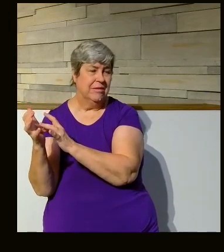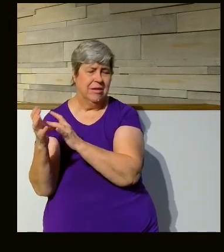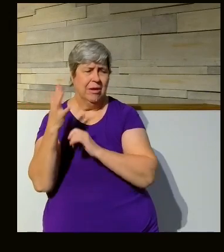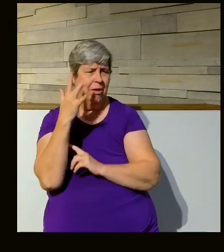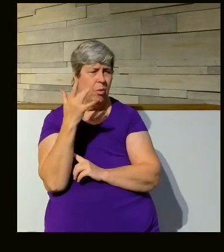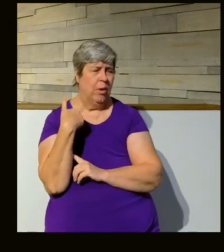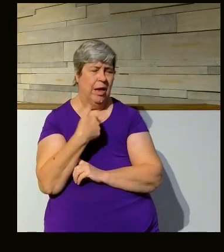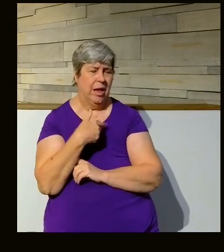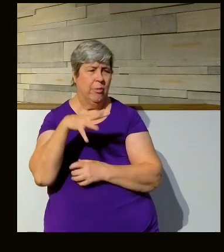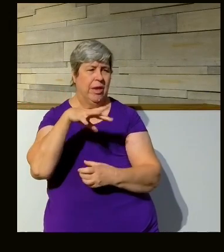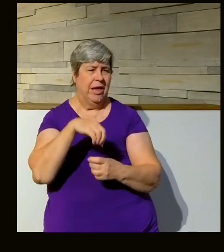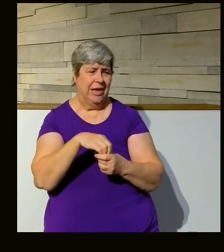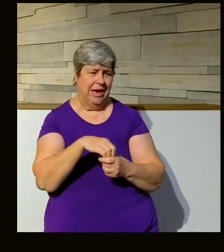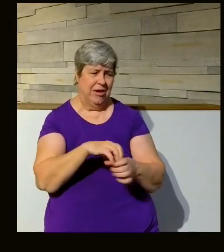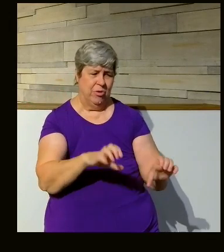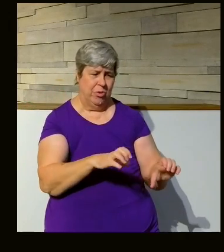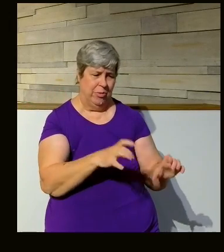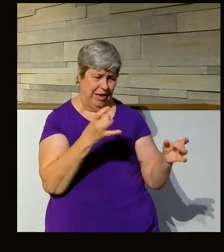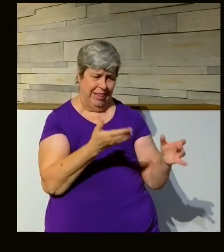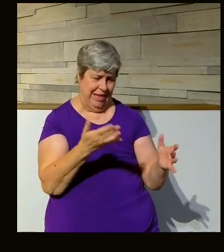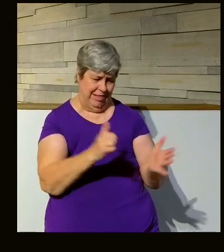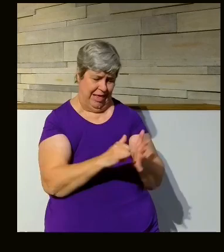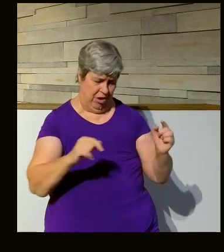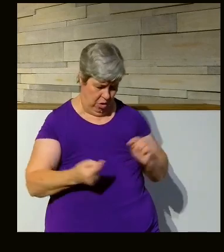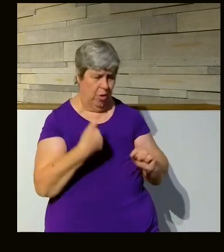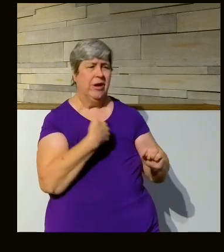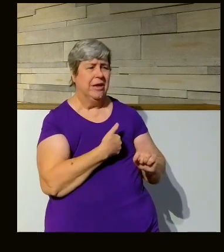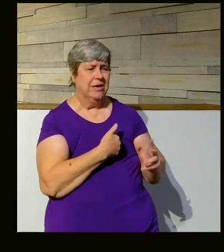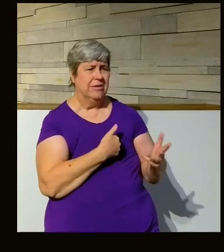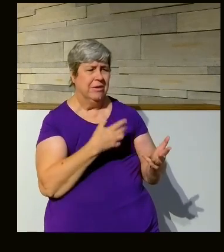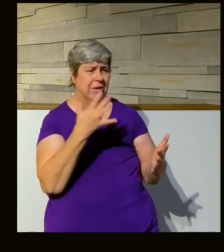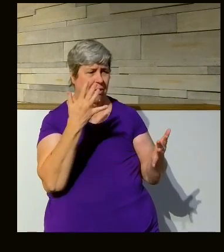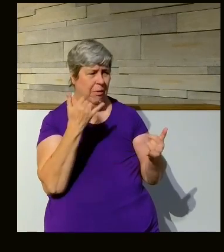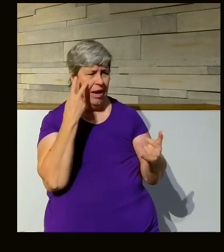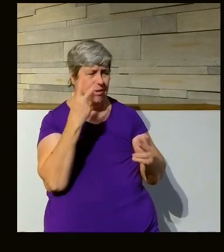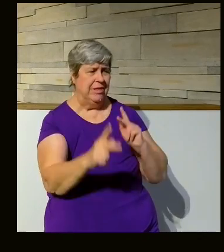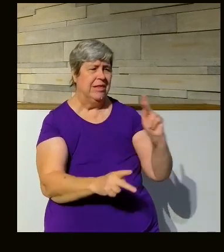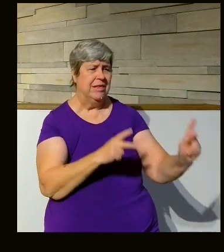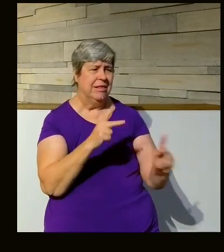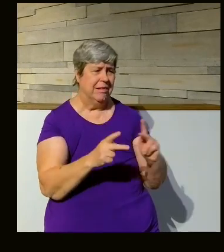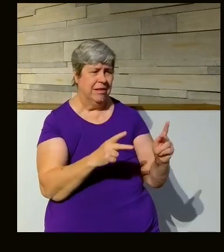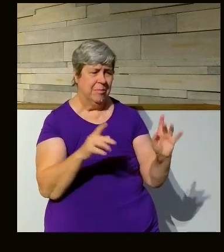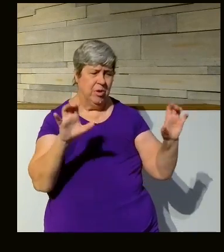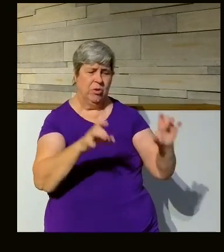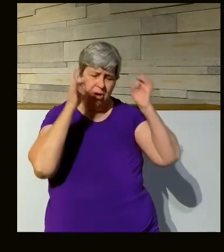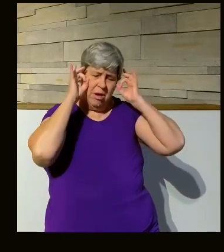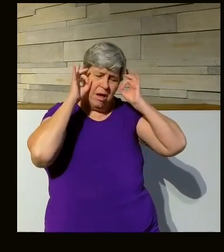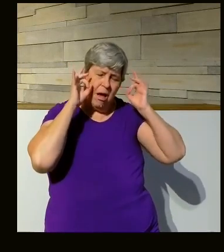Why do we engage in destructive behavior? Why do we see individuals commit